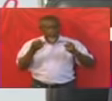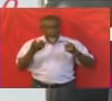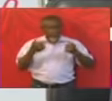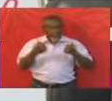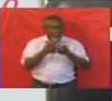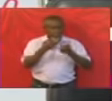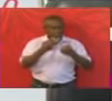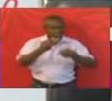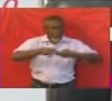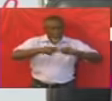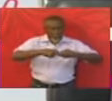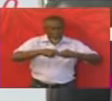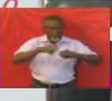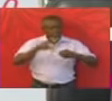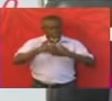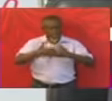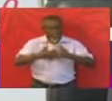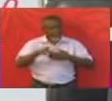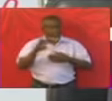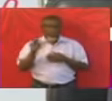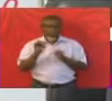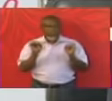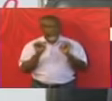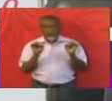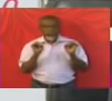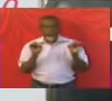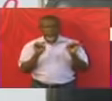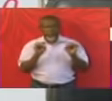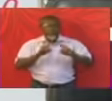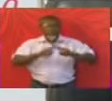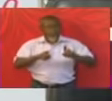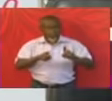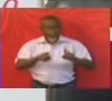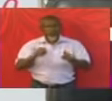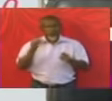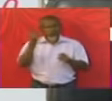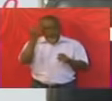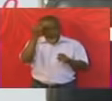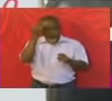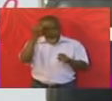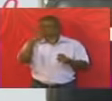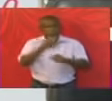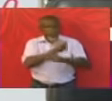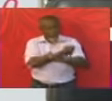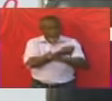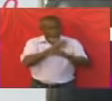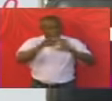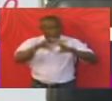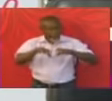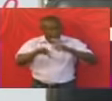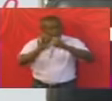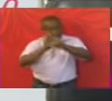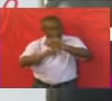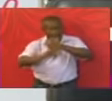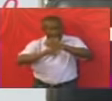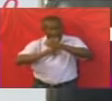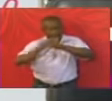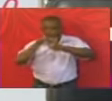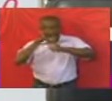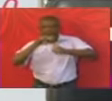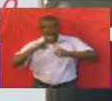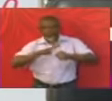outcomes, except that we know the vaccines work in protecting these pregnant women from getting the COVID